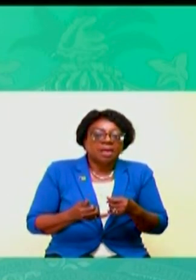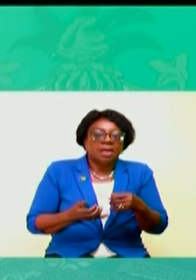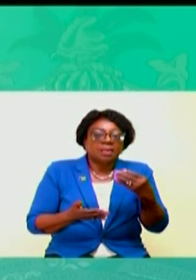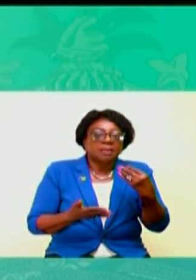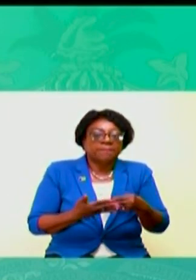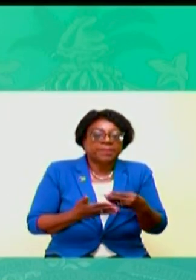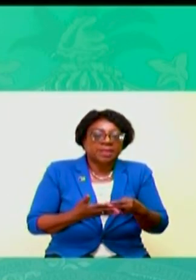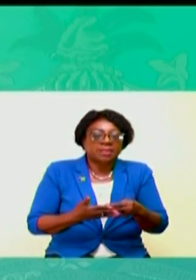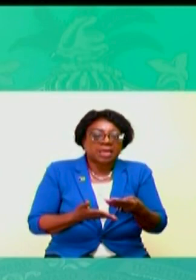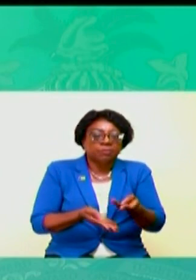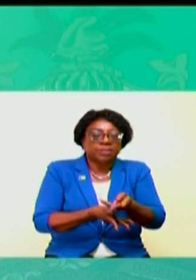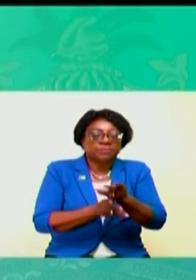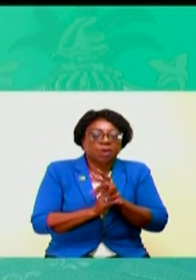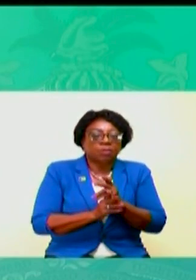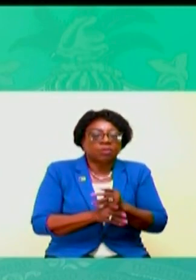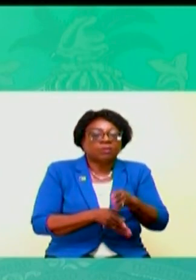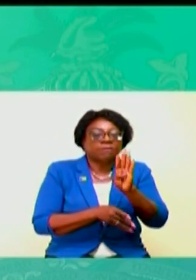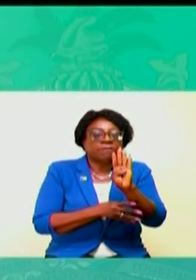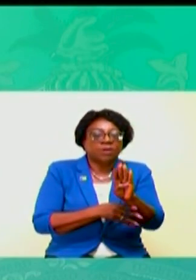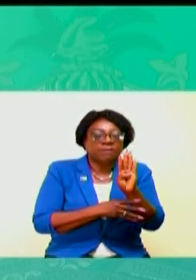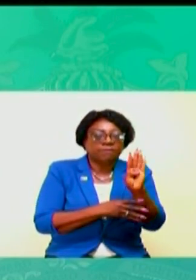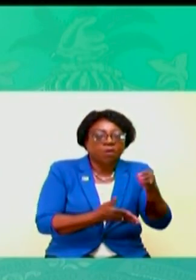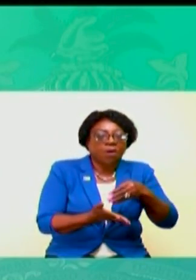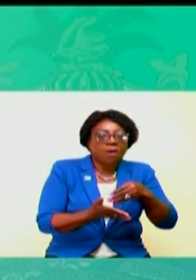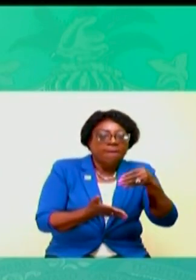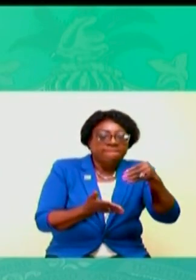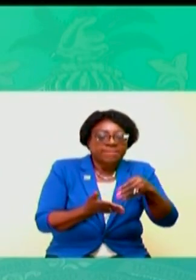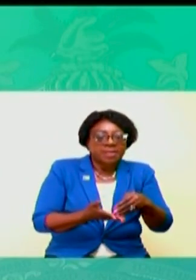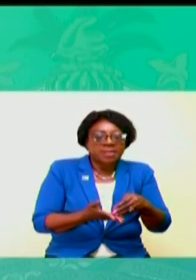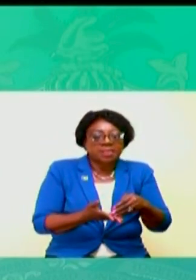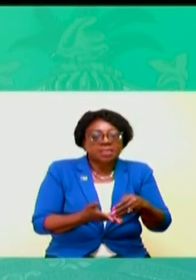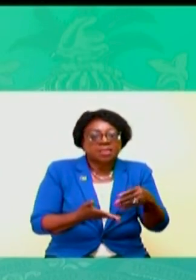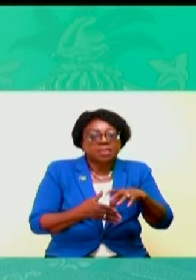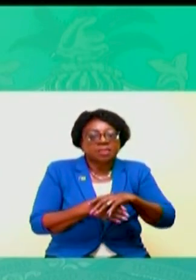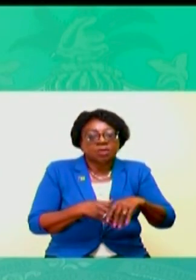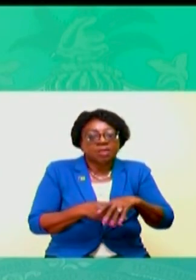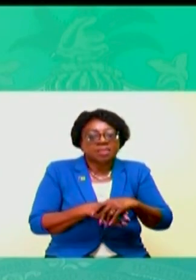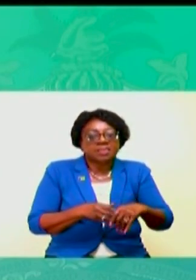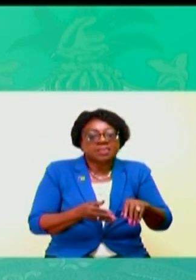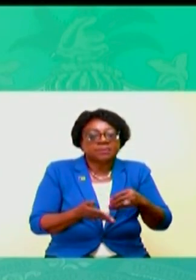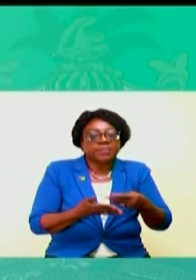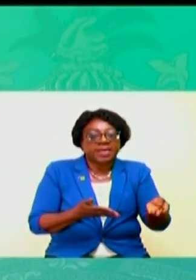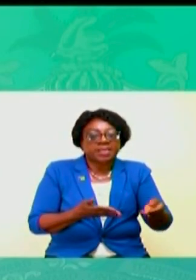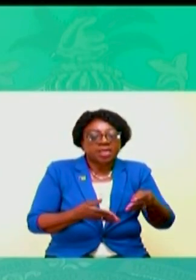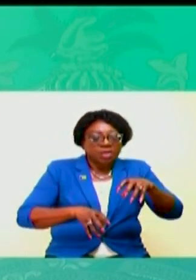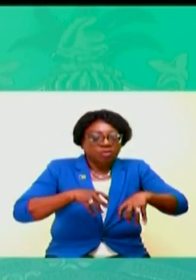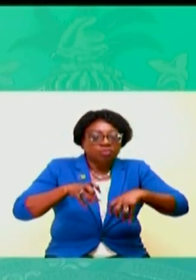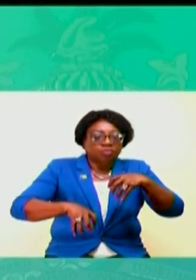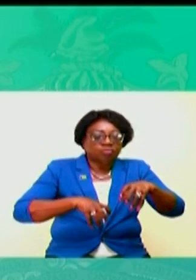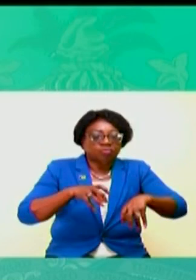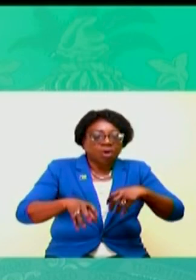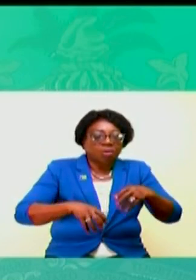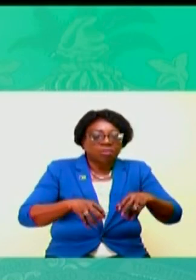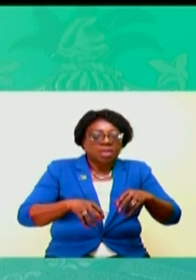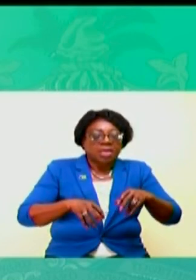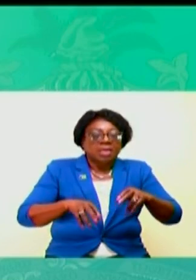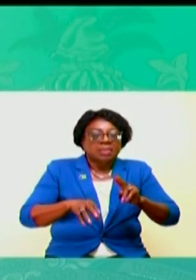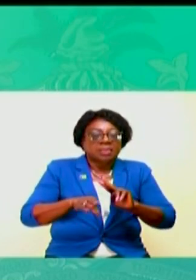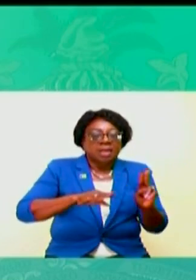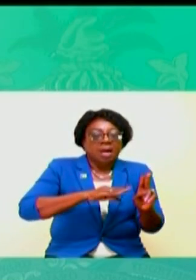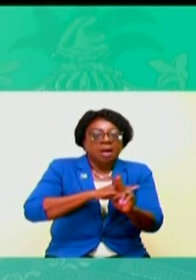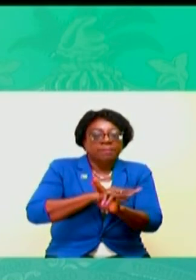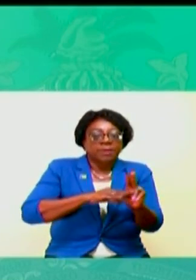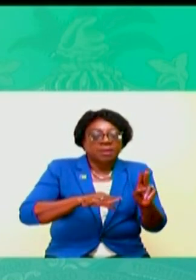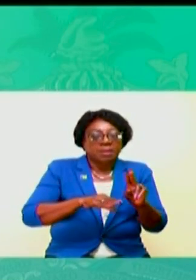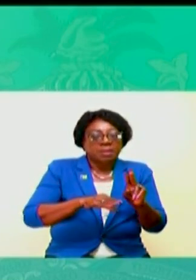the $44 million spent to dredge the Nassau Harbor in 2009. This is part of the national debt.